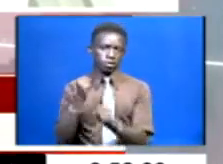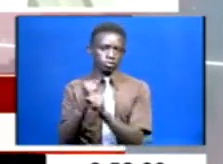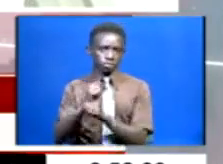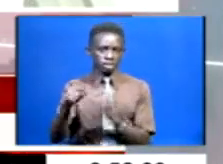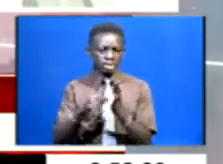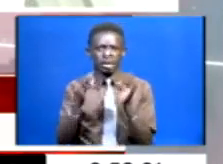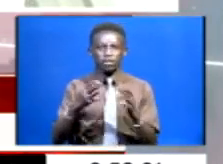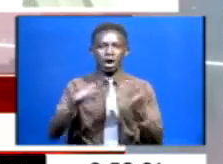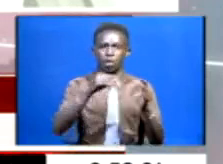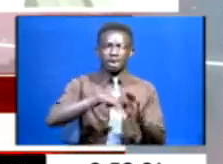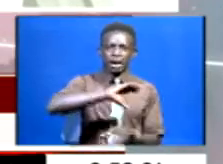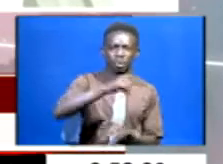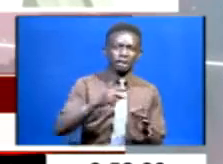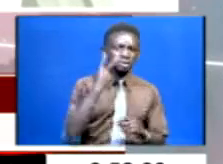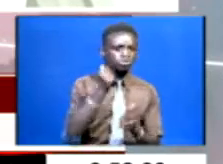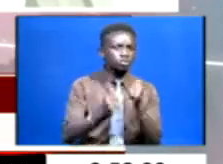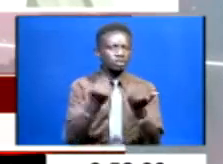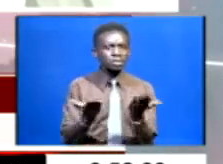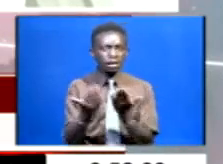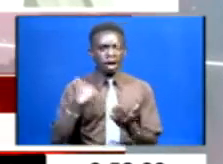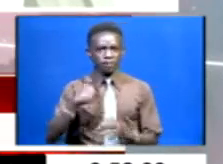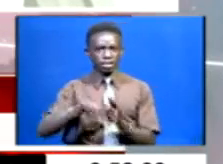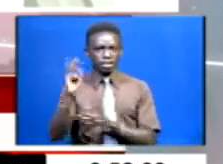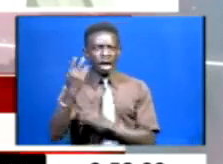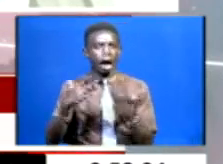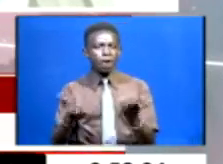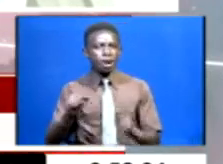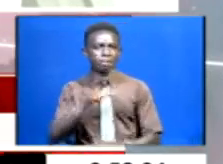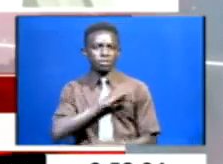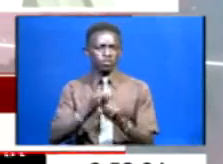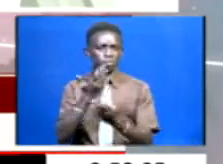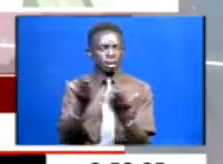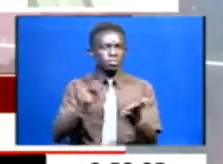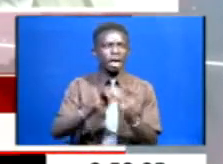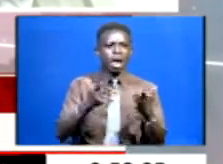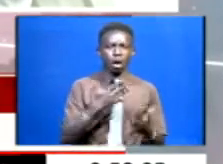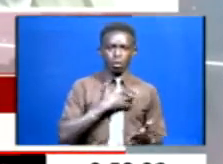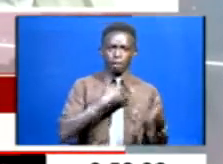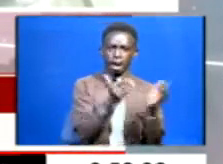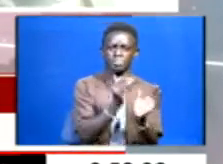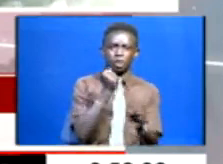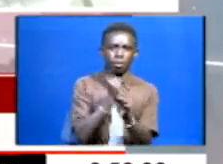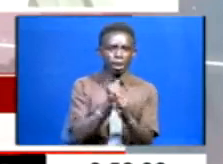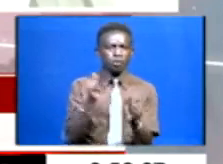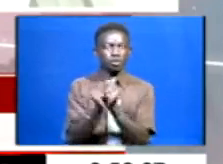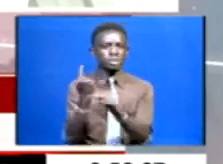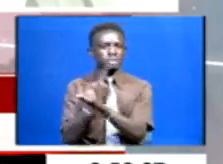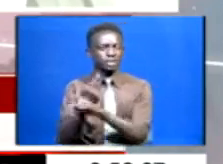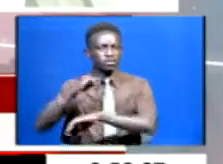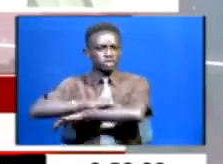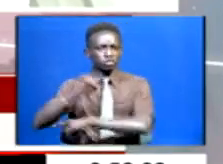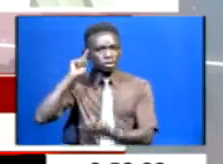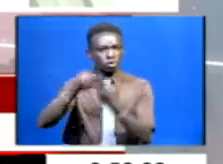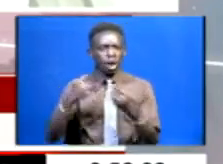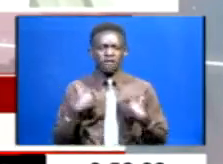do we have in Kenya and how can we benefit from them. And that's why RobiSearch Limited is really trying to work with various institutions to become creative,